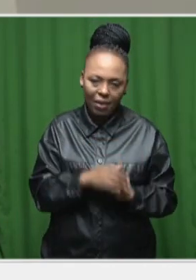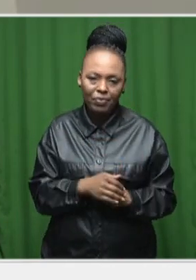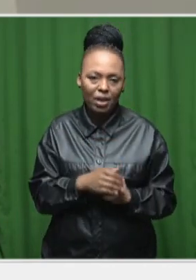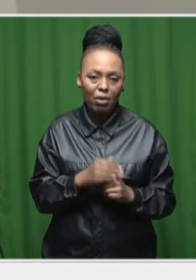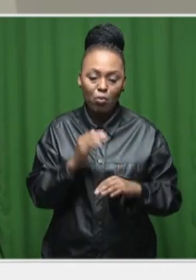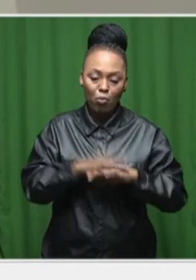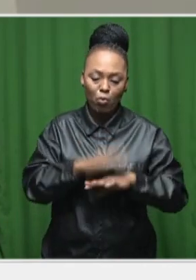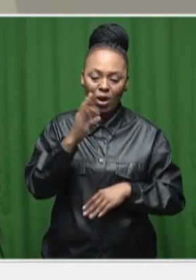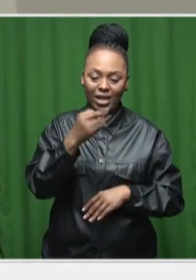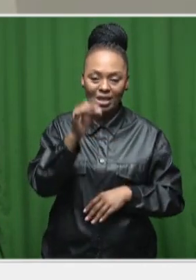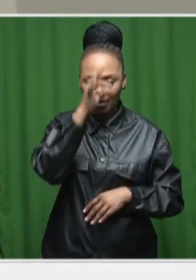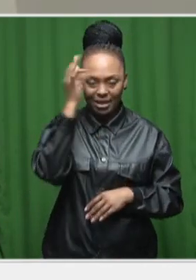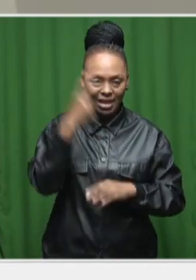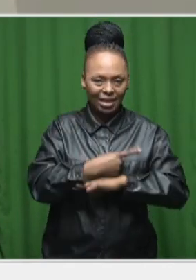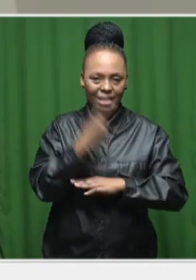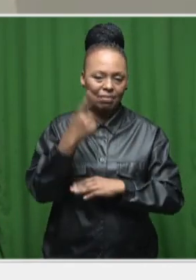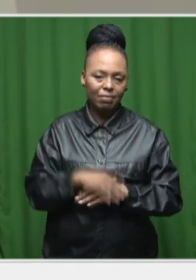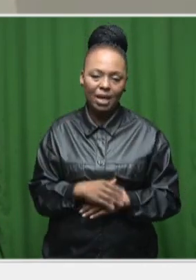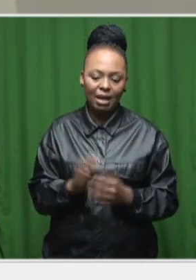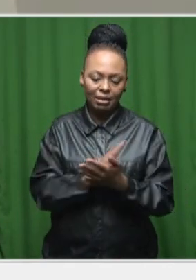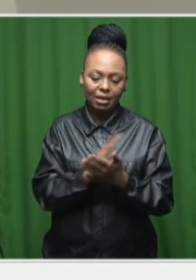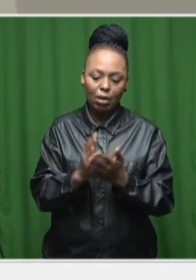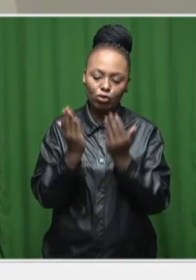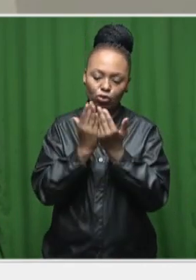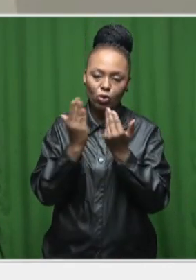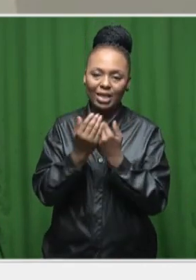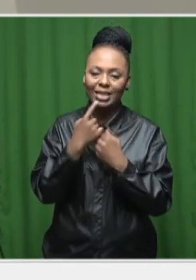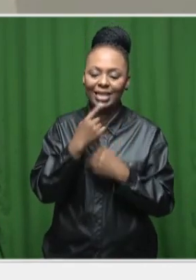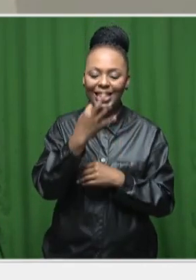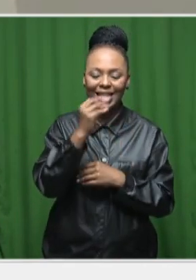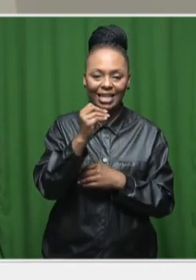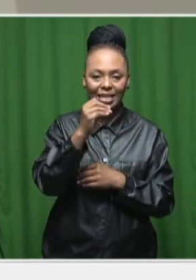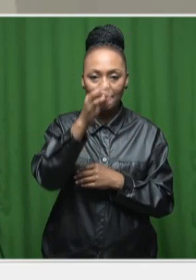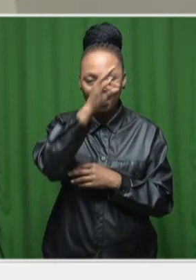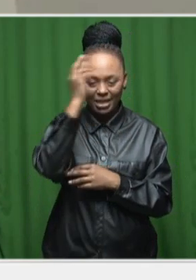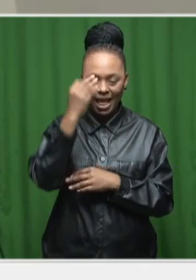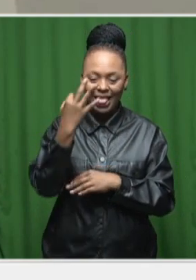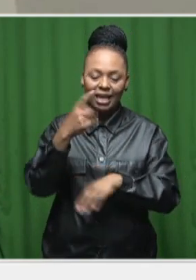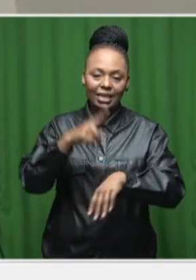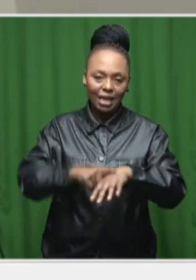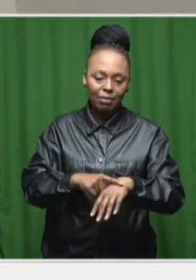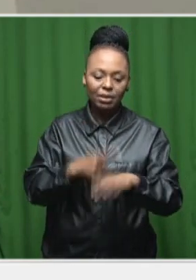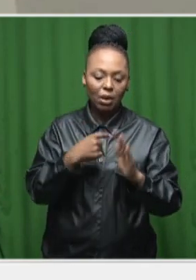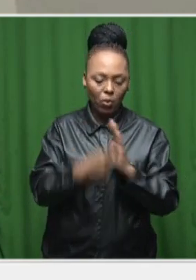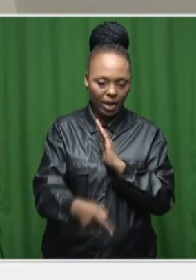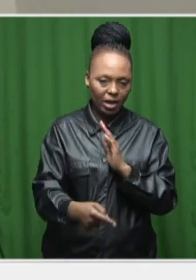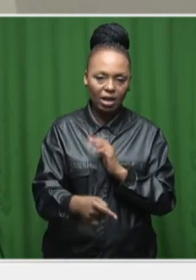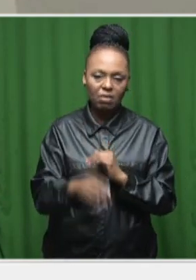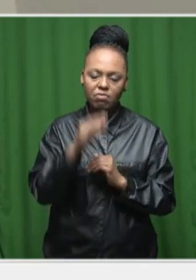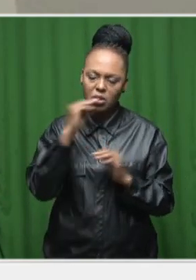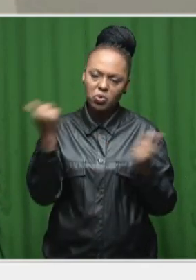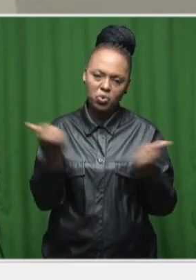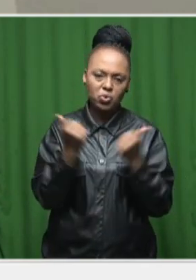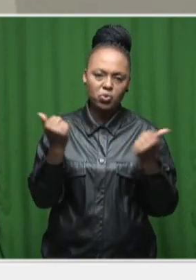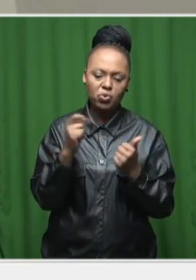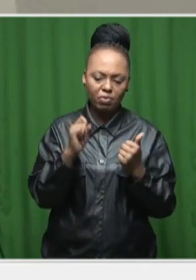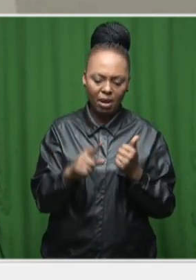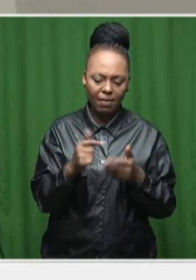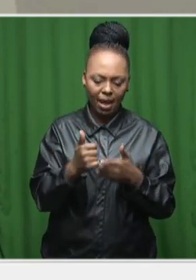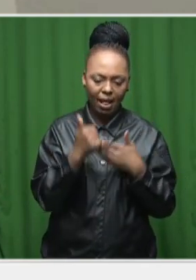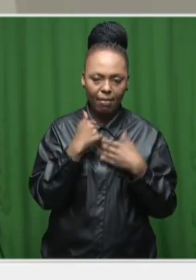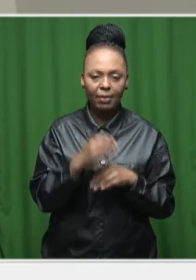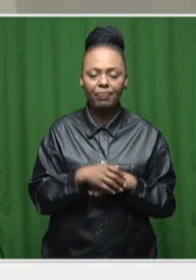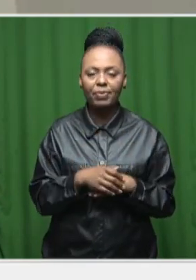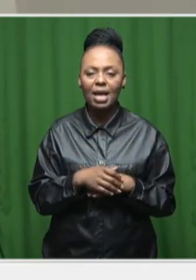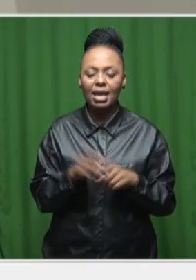And some schools have opted for 30 minutes 3 times a week. And that also works really well. The